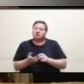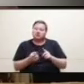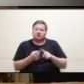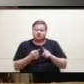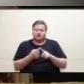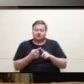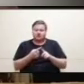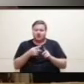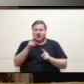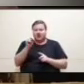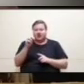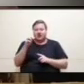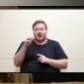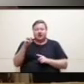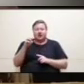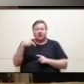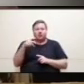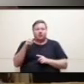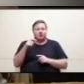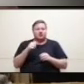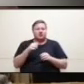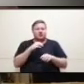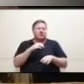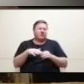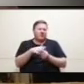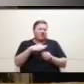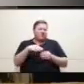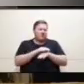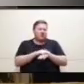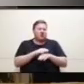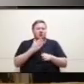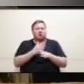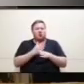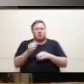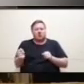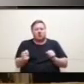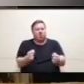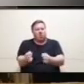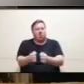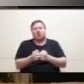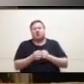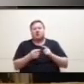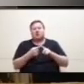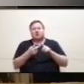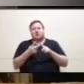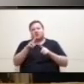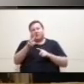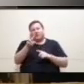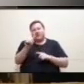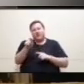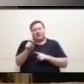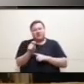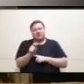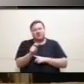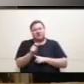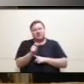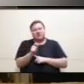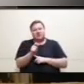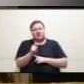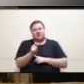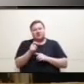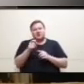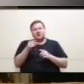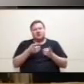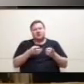Nepotism and the VAT. All right. Okay. Let's just deal with it